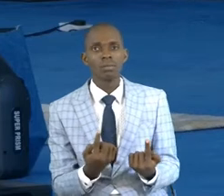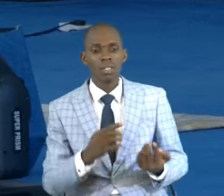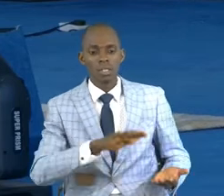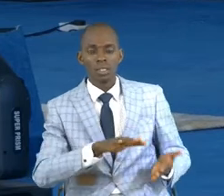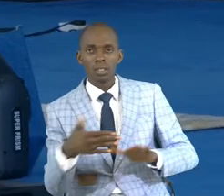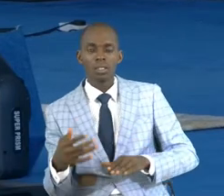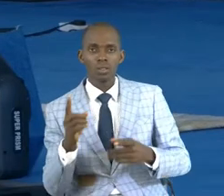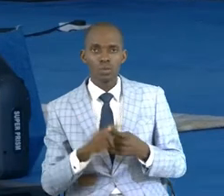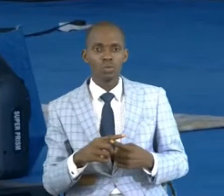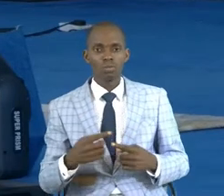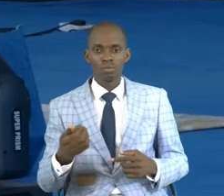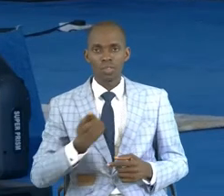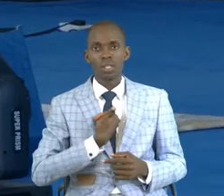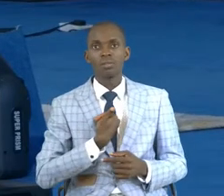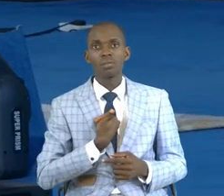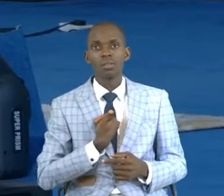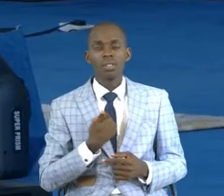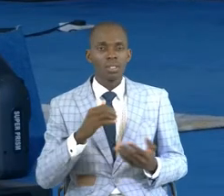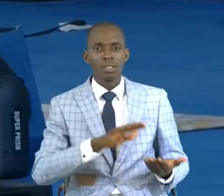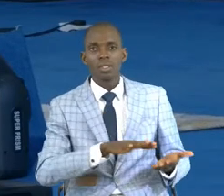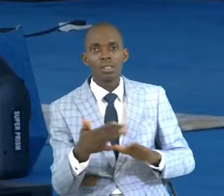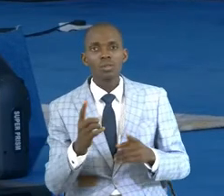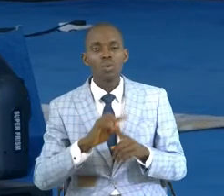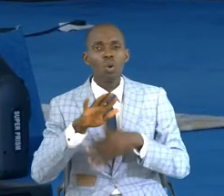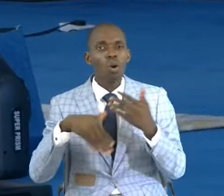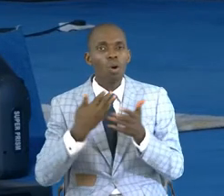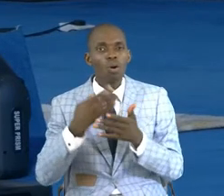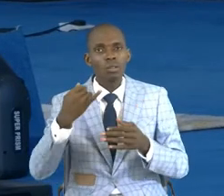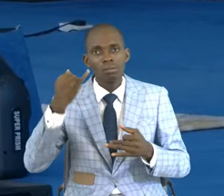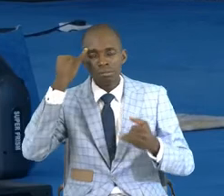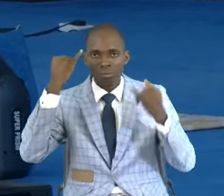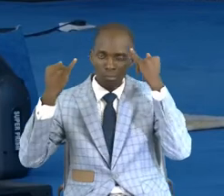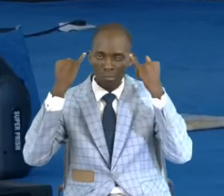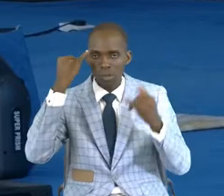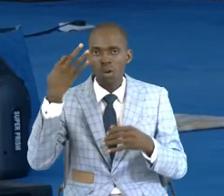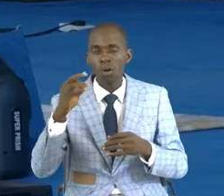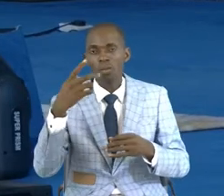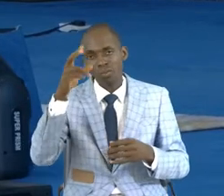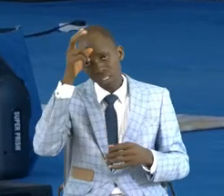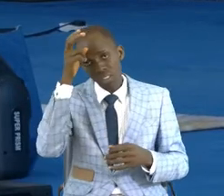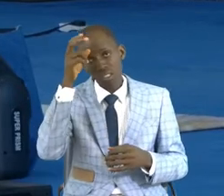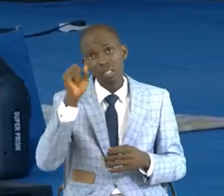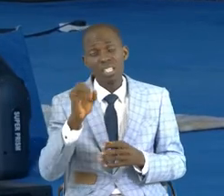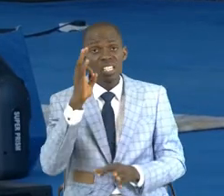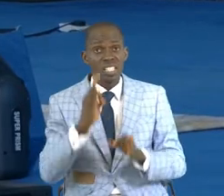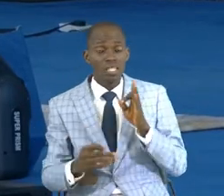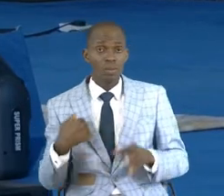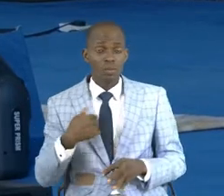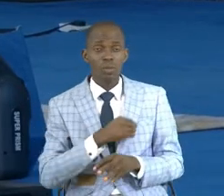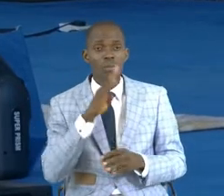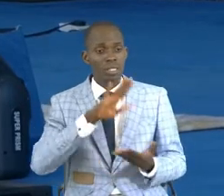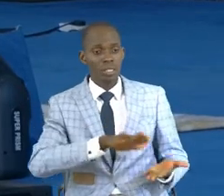self, dead to all the suggestions of Satan. If we be dead with Him,